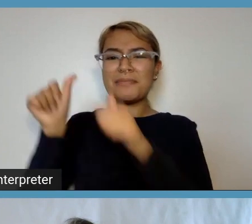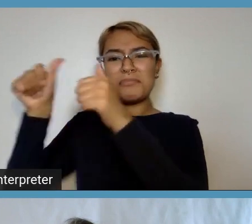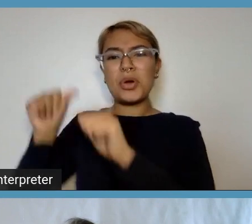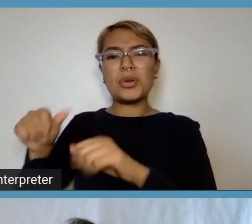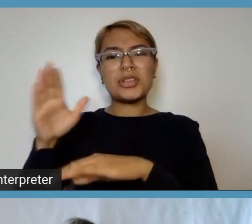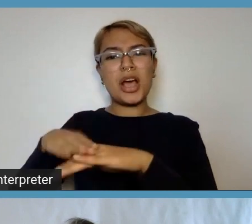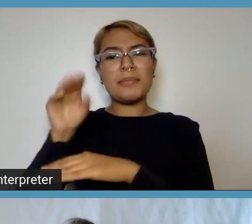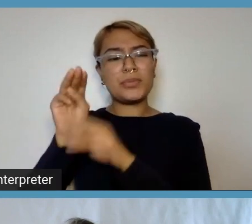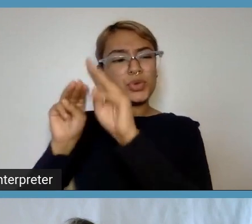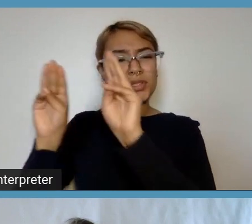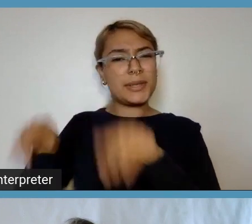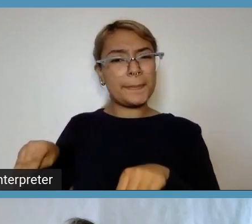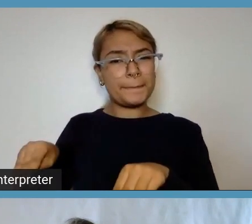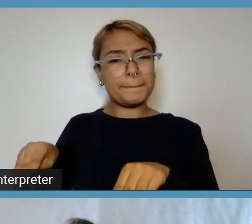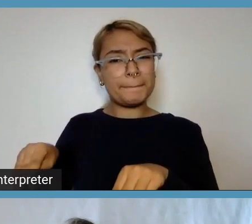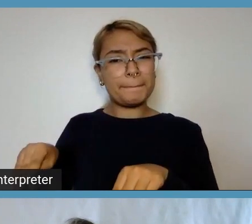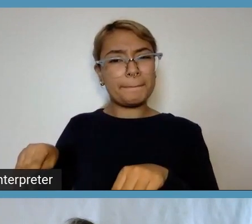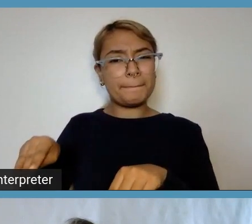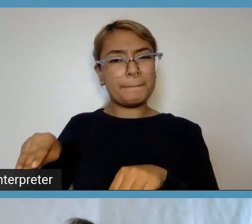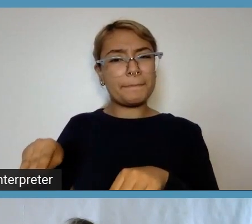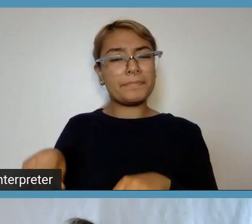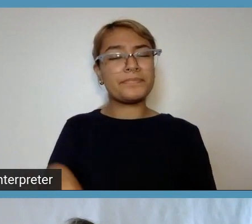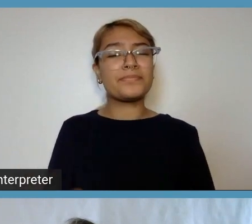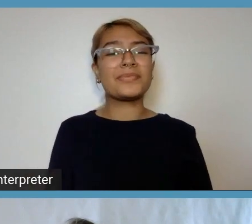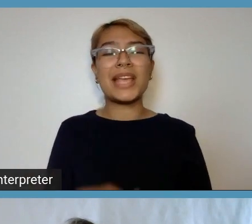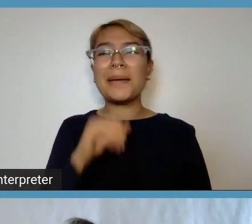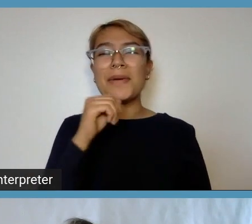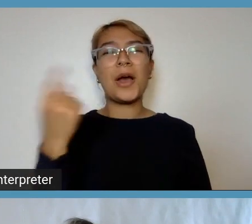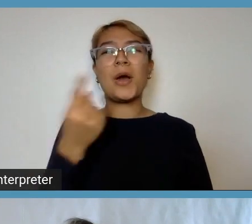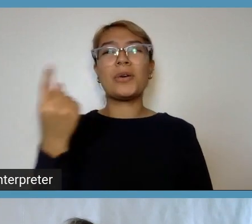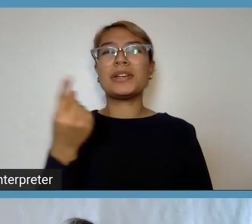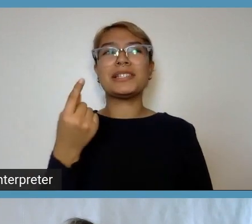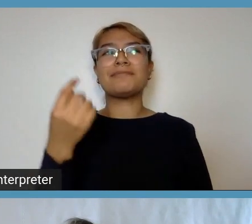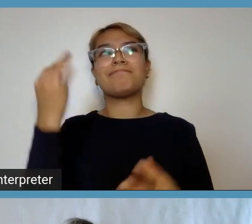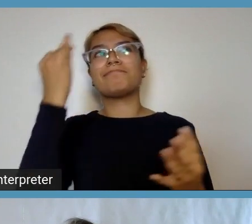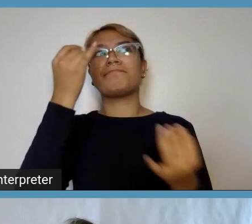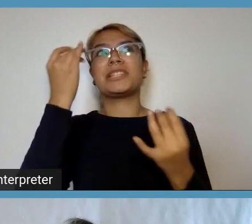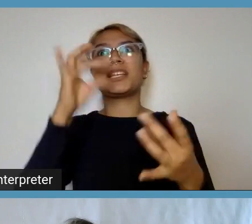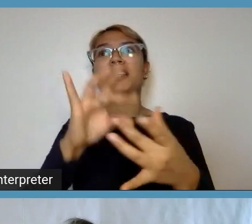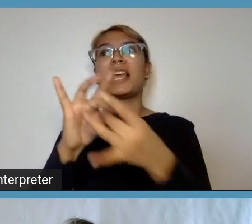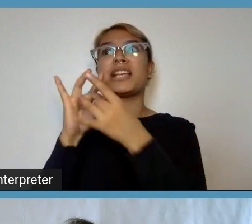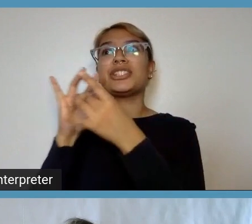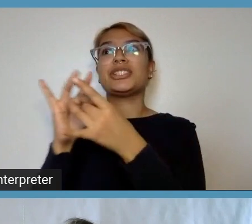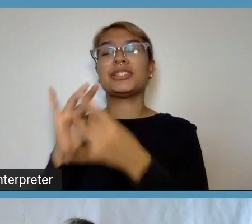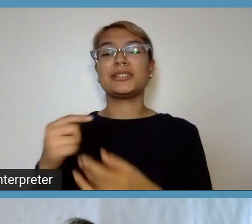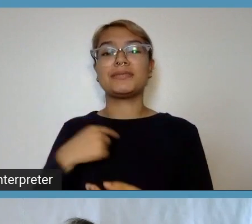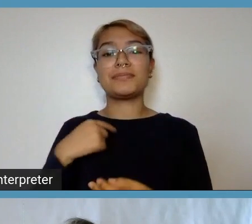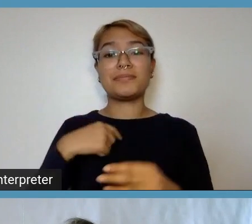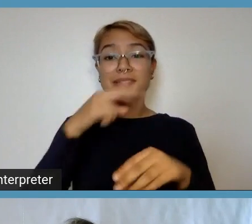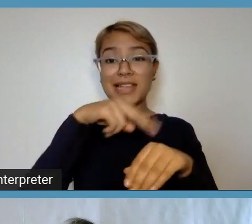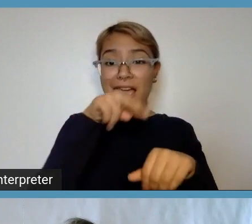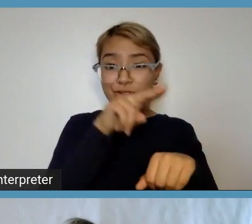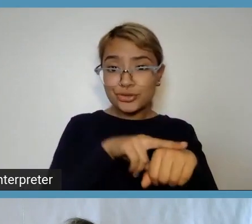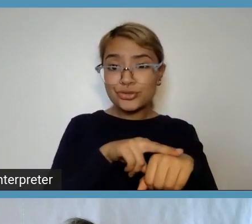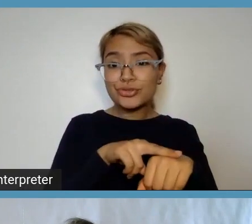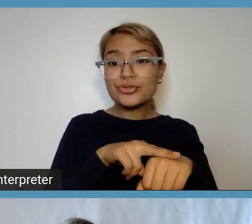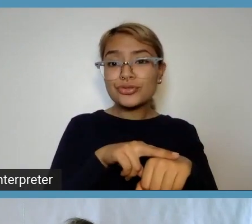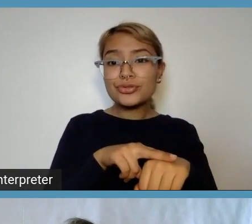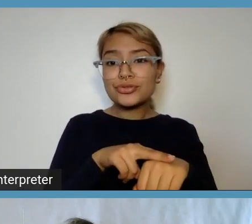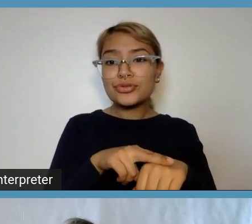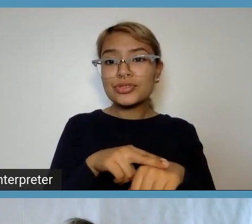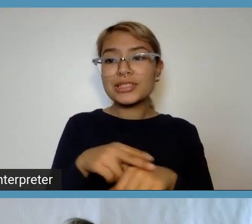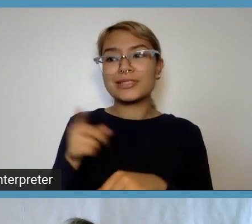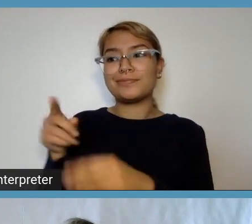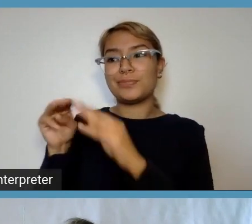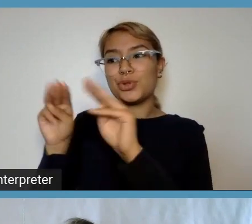page. I'm not always directly thinking of that connection because I'm a naturalist and the museum is a natural history museum.